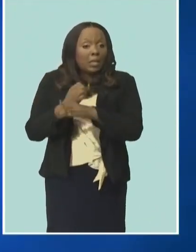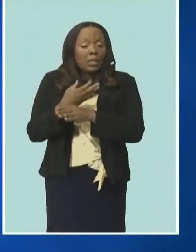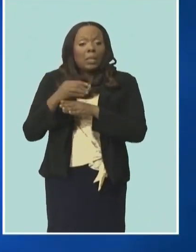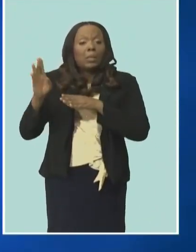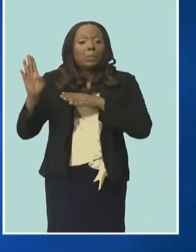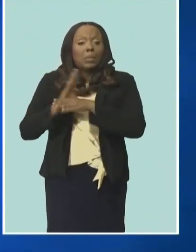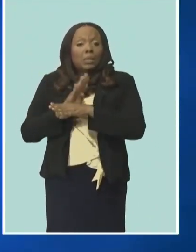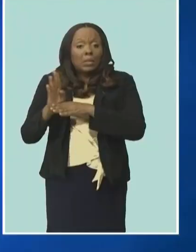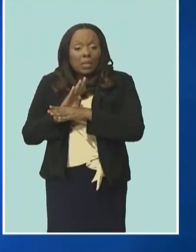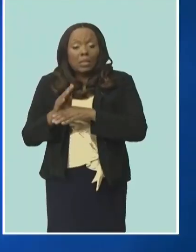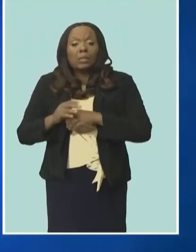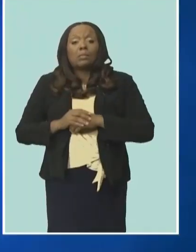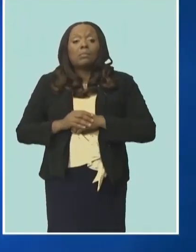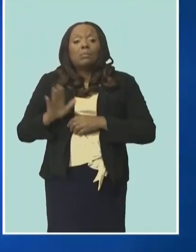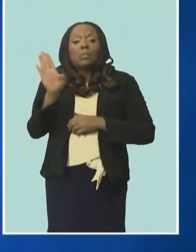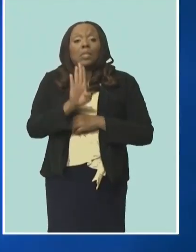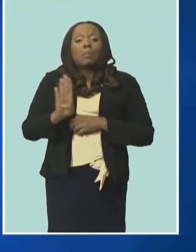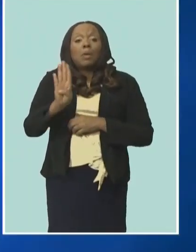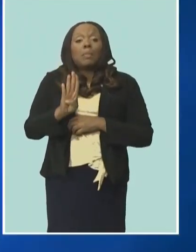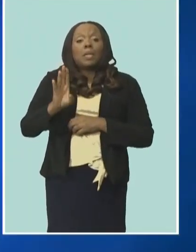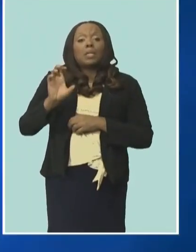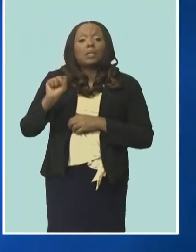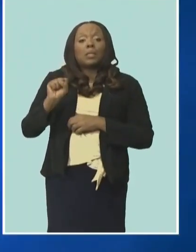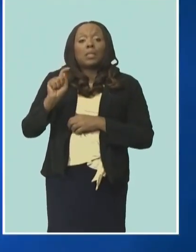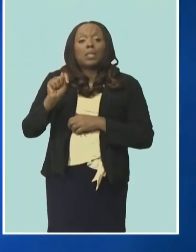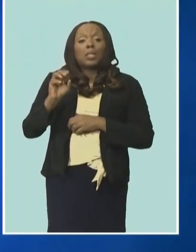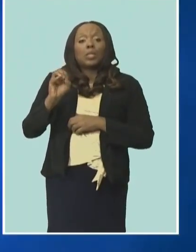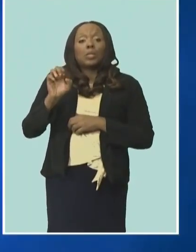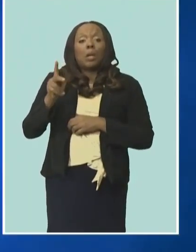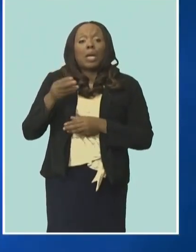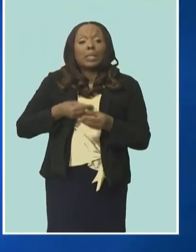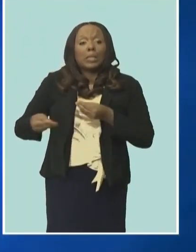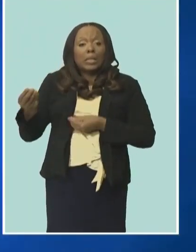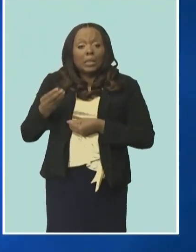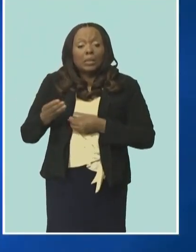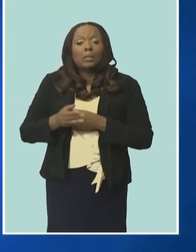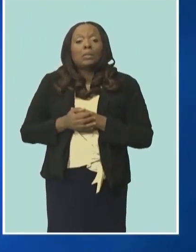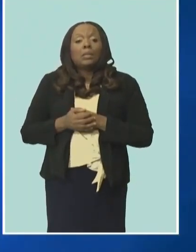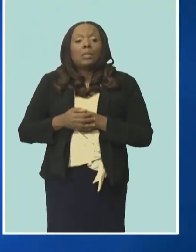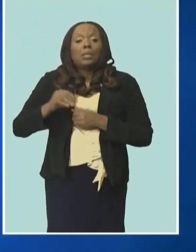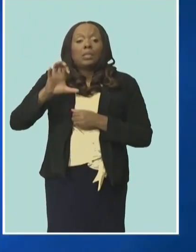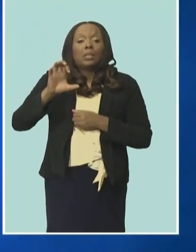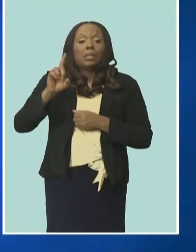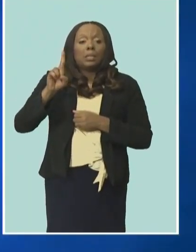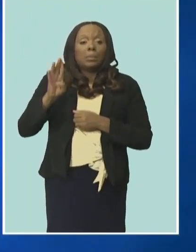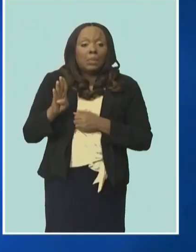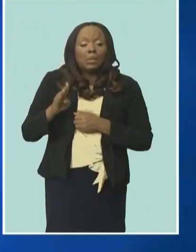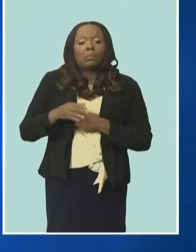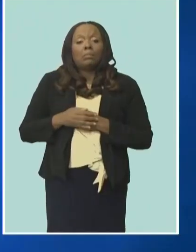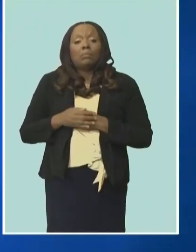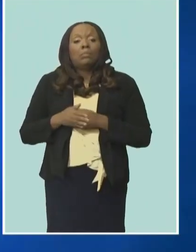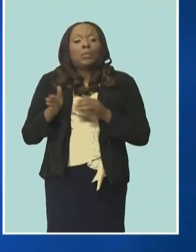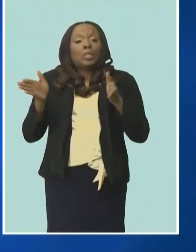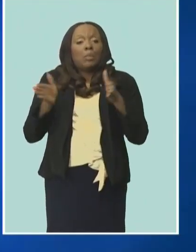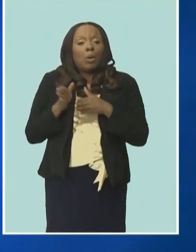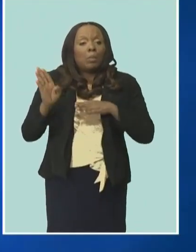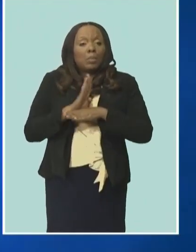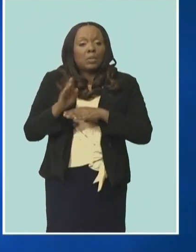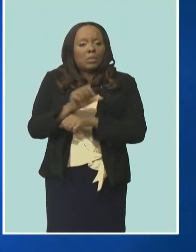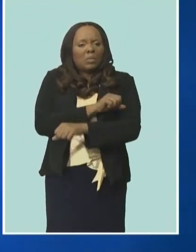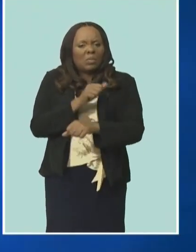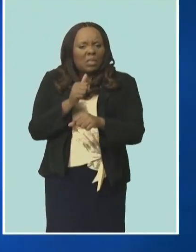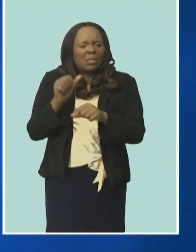Stock Exchange, in collaboration with the Small Business Association and the CDB to empower 200 small and